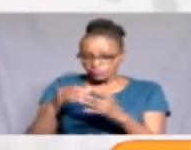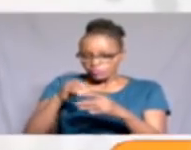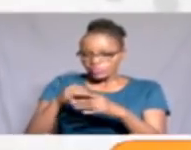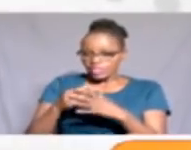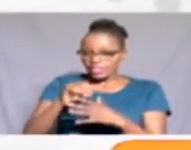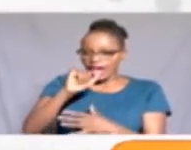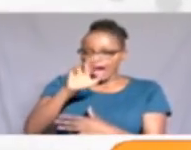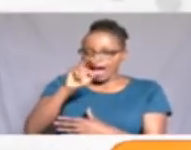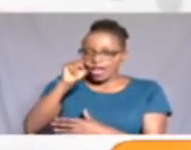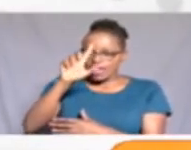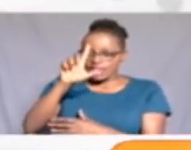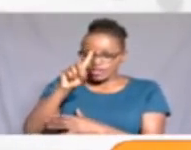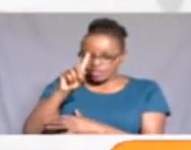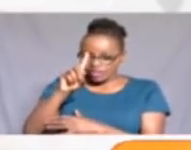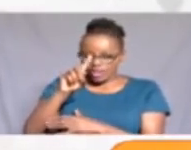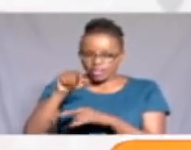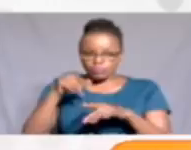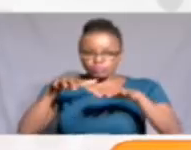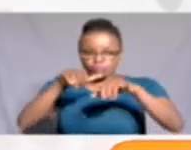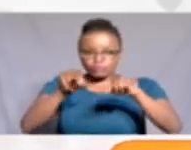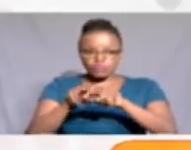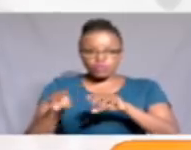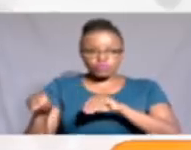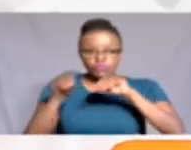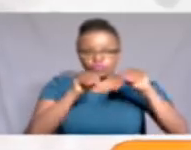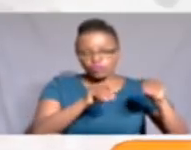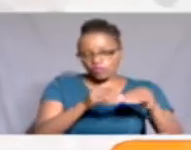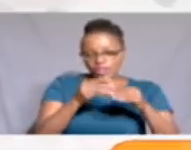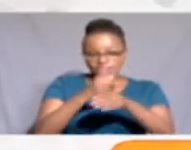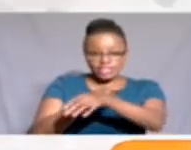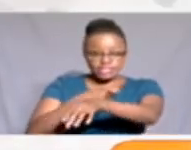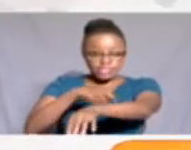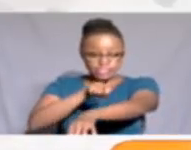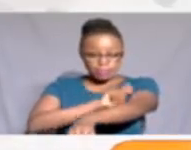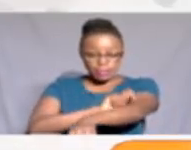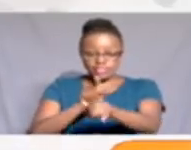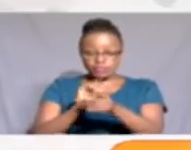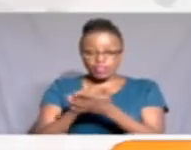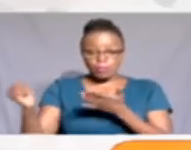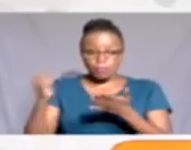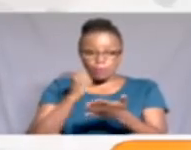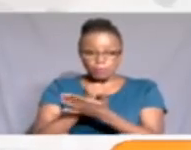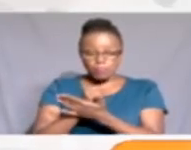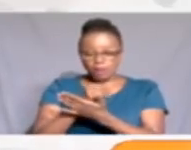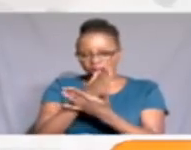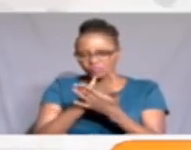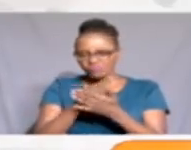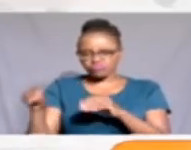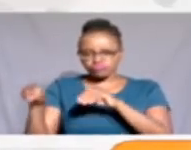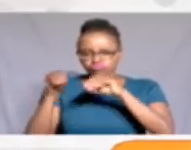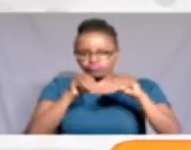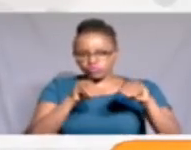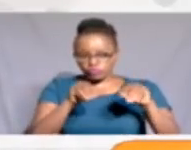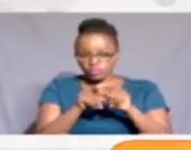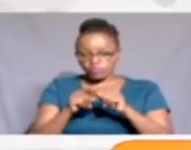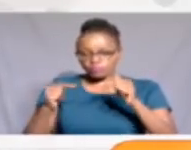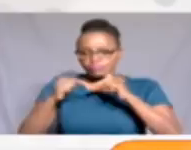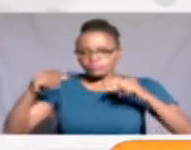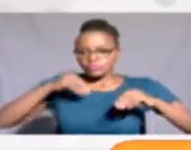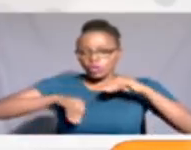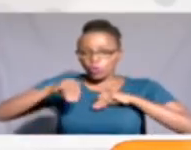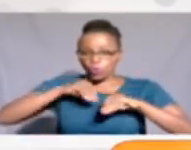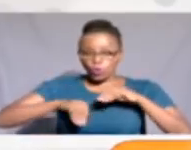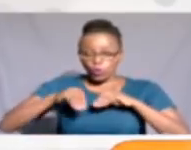Ireland, to replace Richard Opembe, who has been moved to Madrid in Spain. Mubea's appointment seen by some as a move to clean up the anti-graft